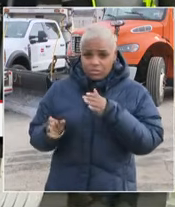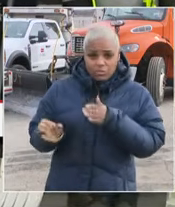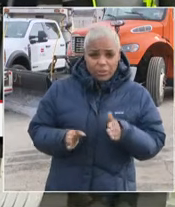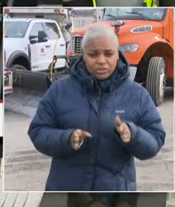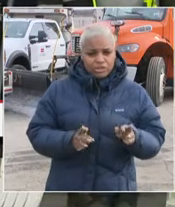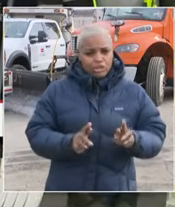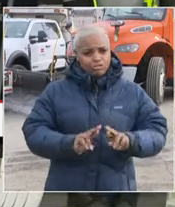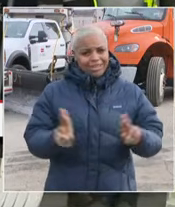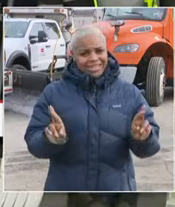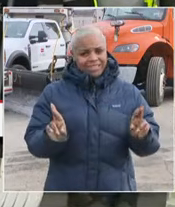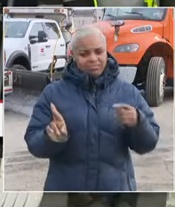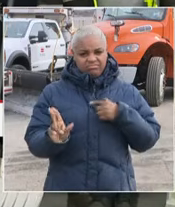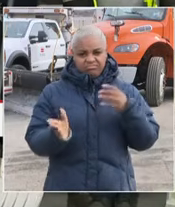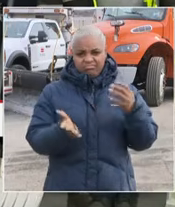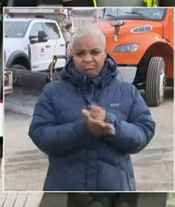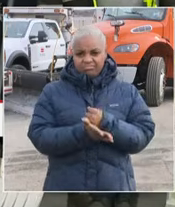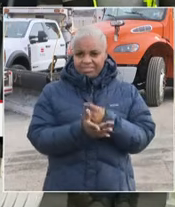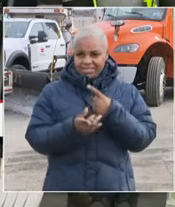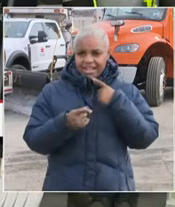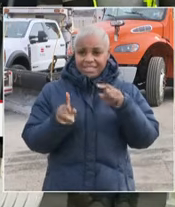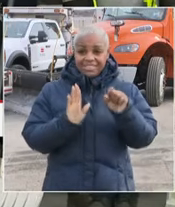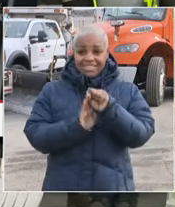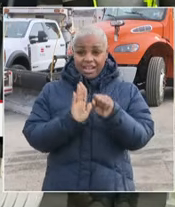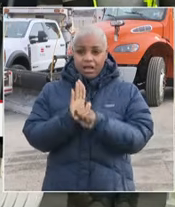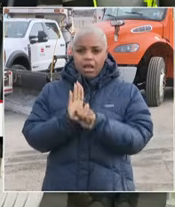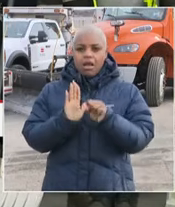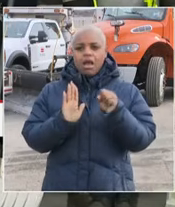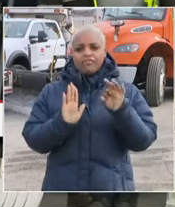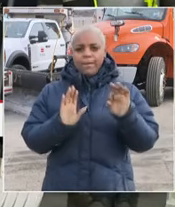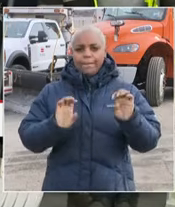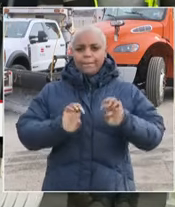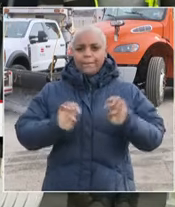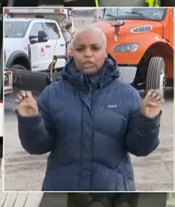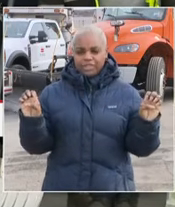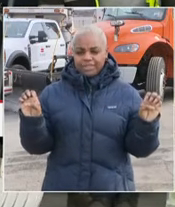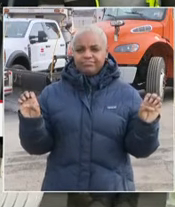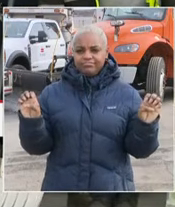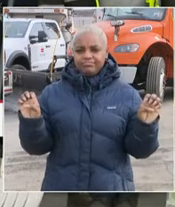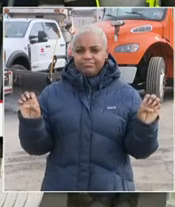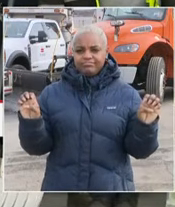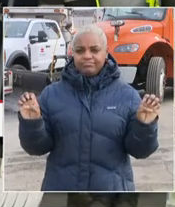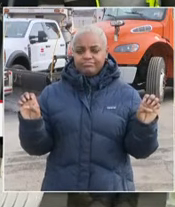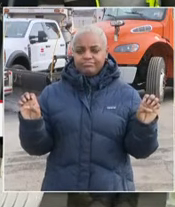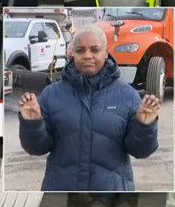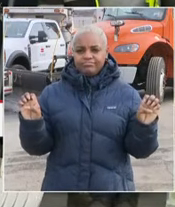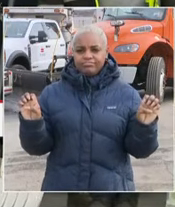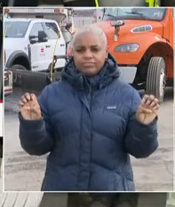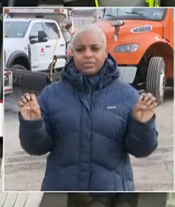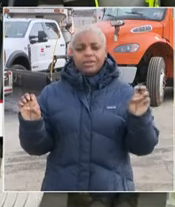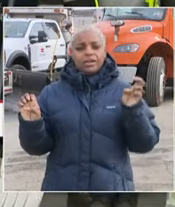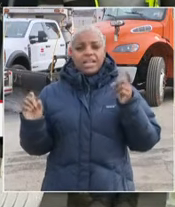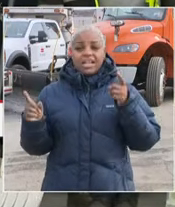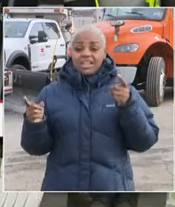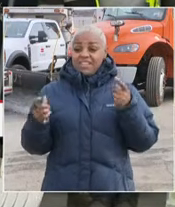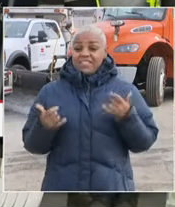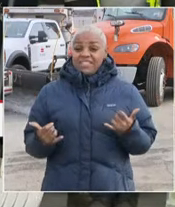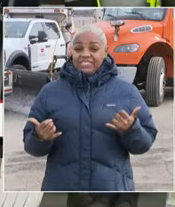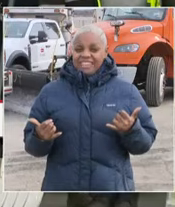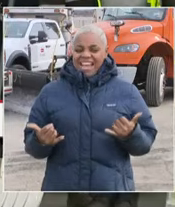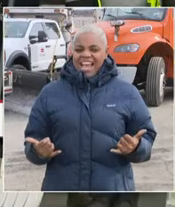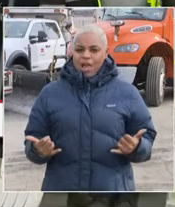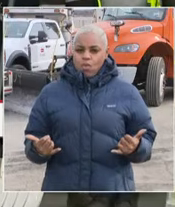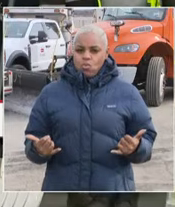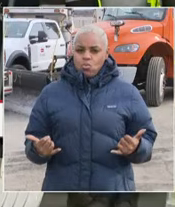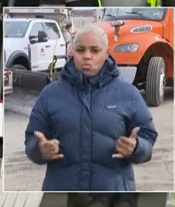a state of emergency in the District of Columbia, effective now. We are also